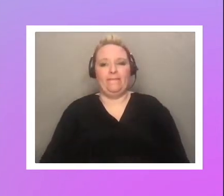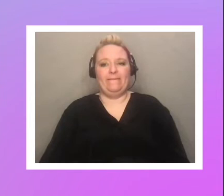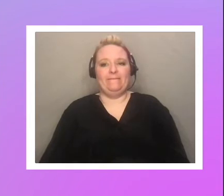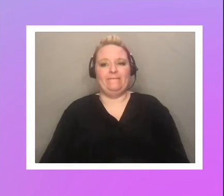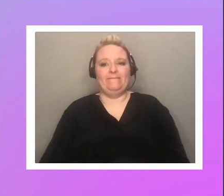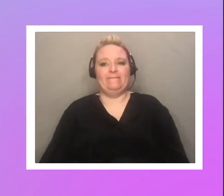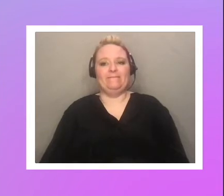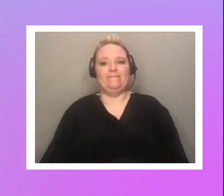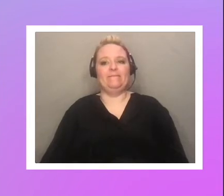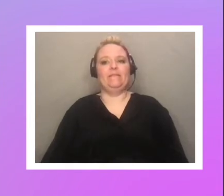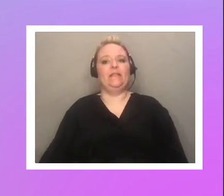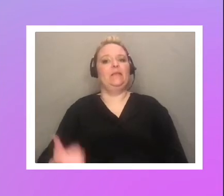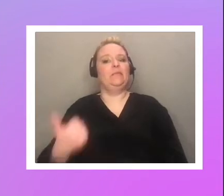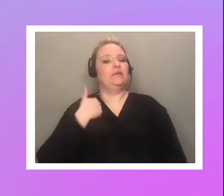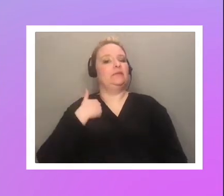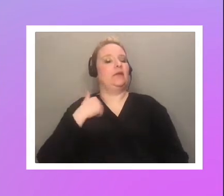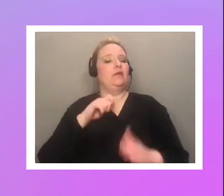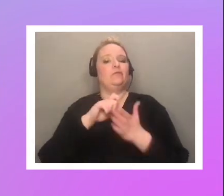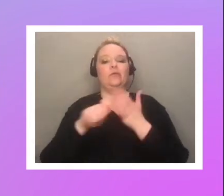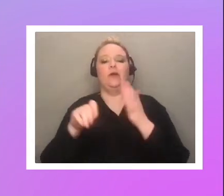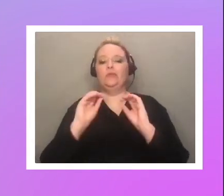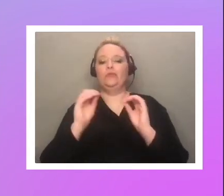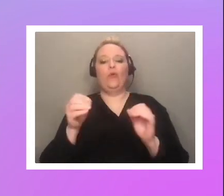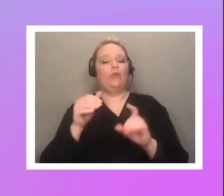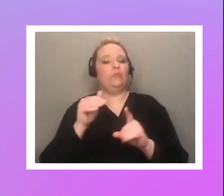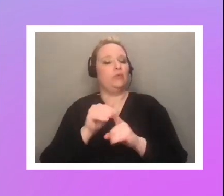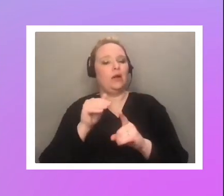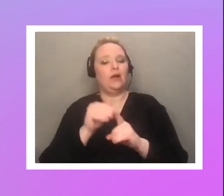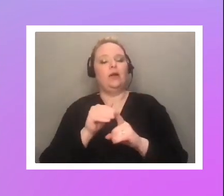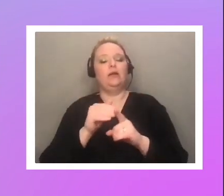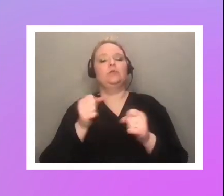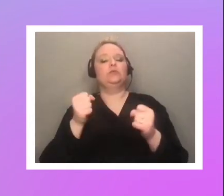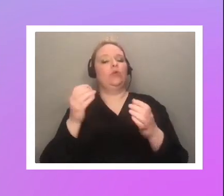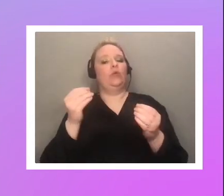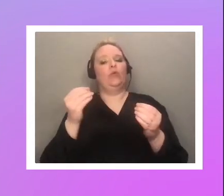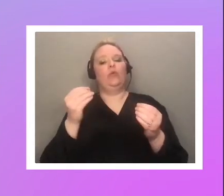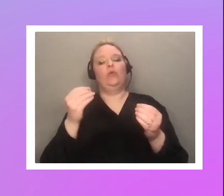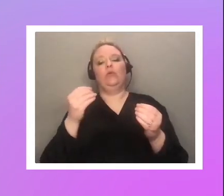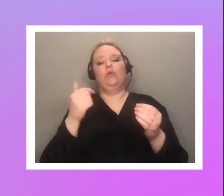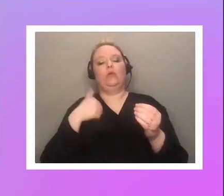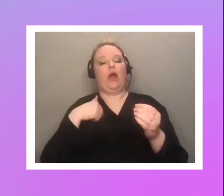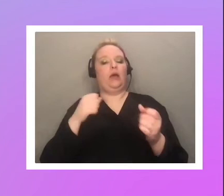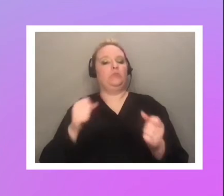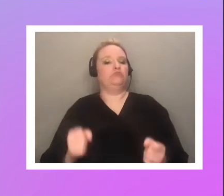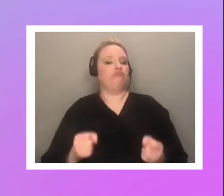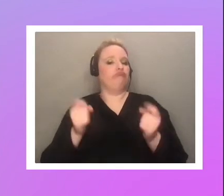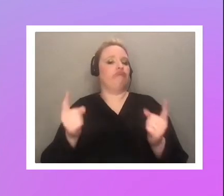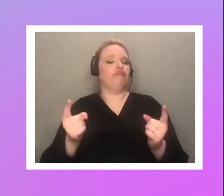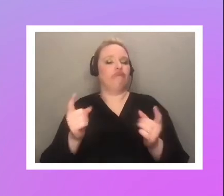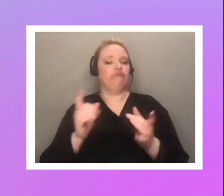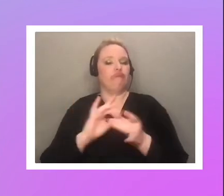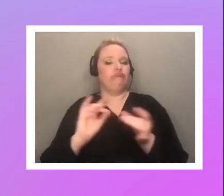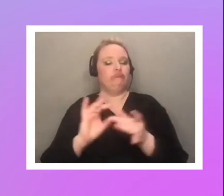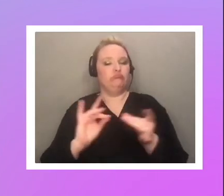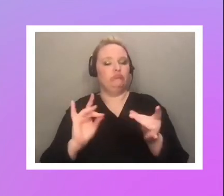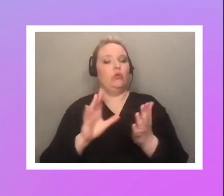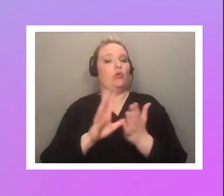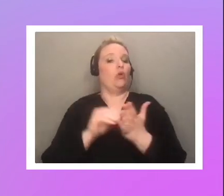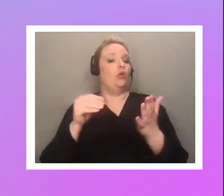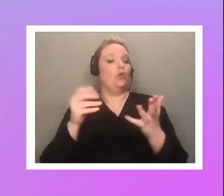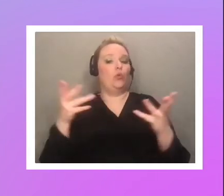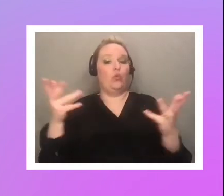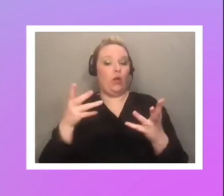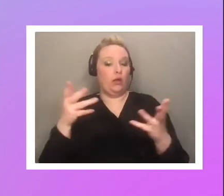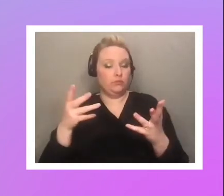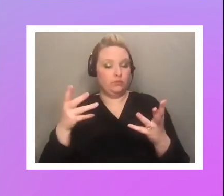didn't write any sort of prompts or beats for this slide, so I'm just going to totally improv it. Pretty much the takeaways is that,